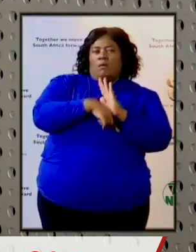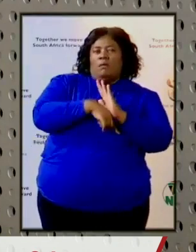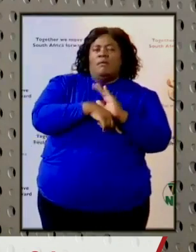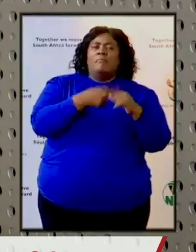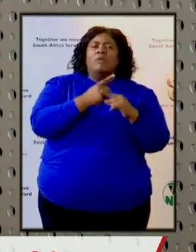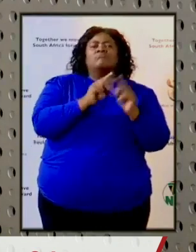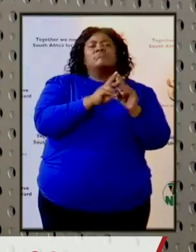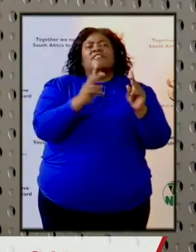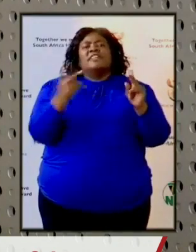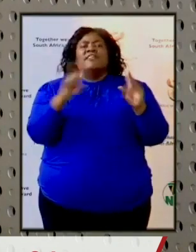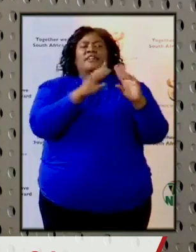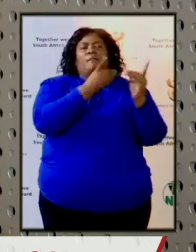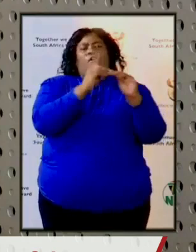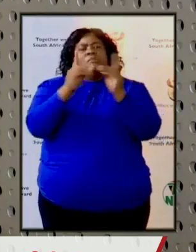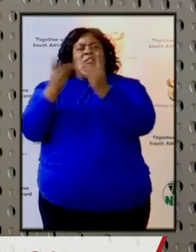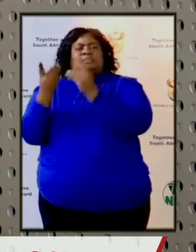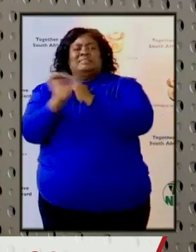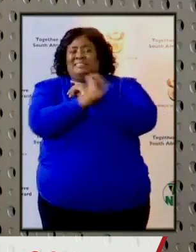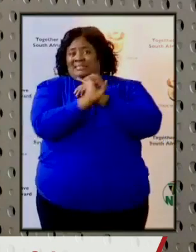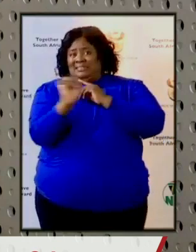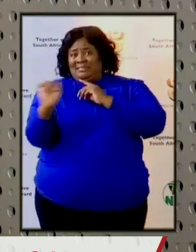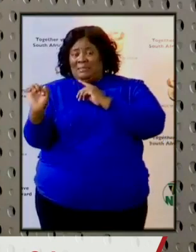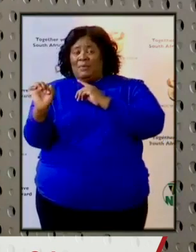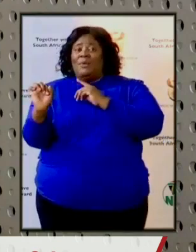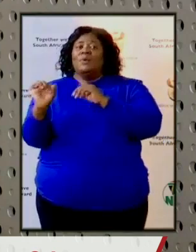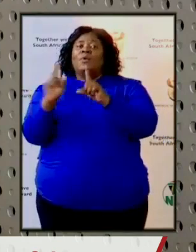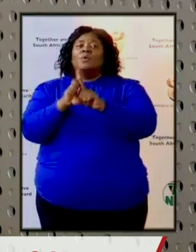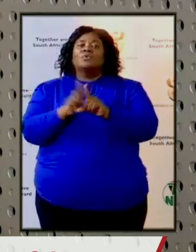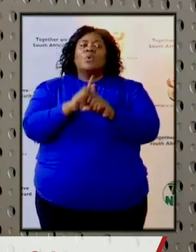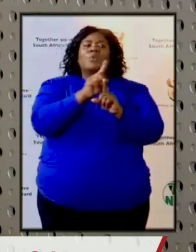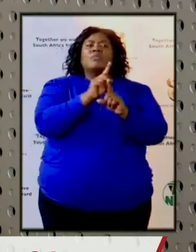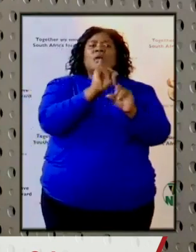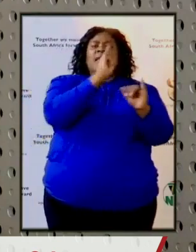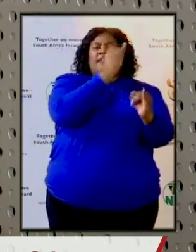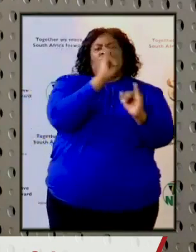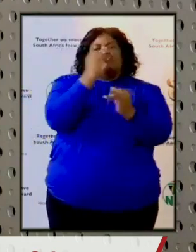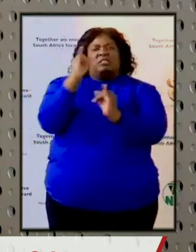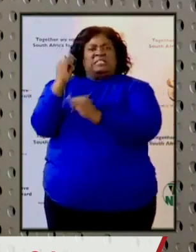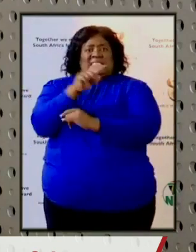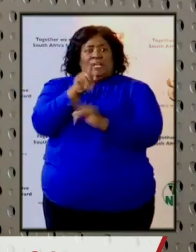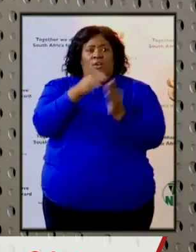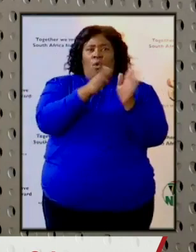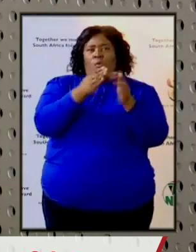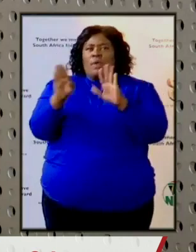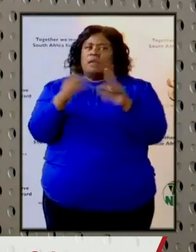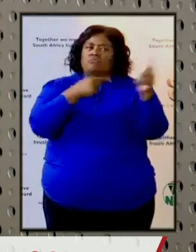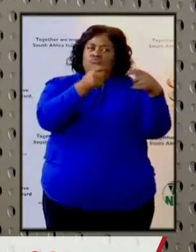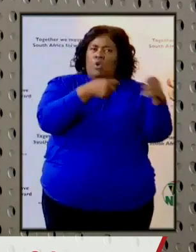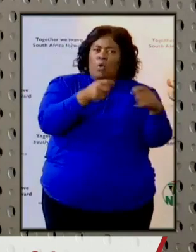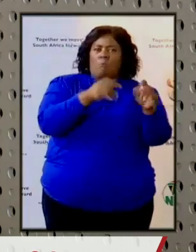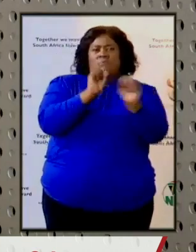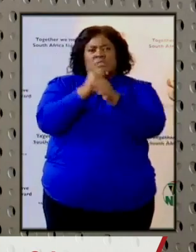industries. But even the industries that are going to be opened, retailers,